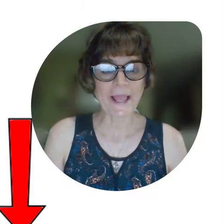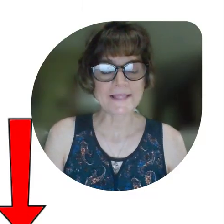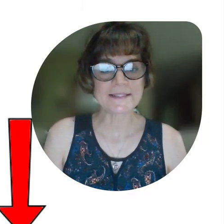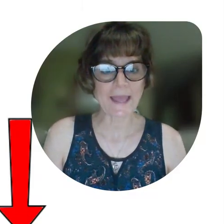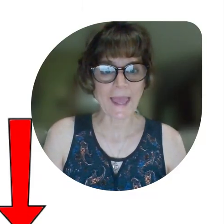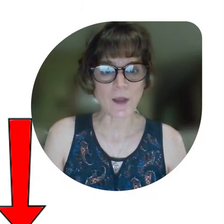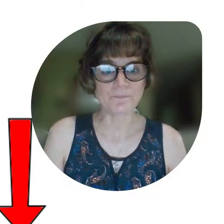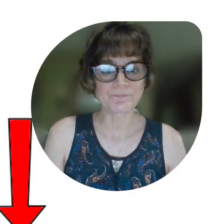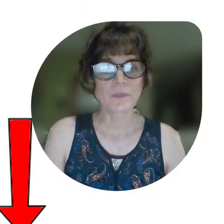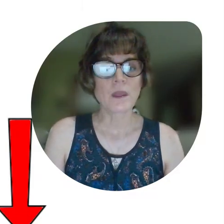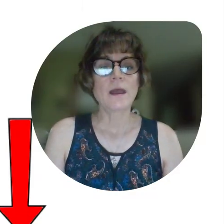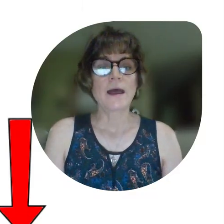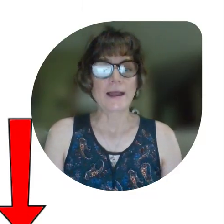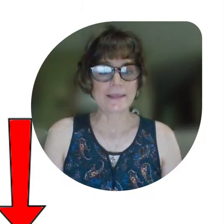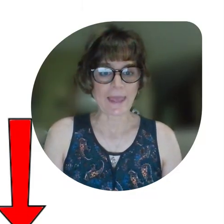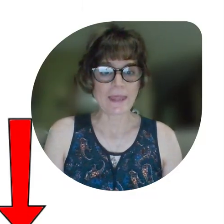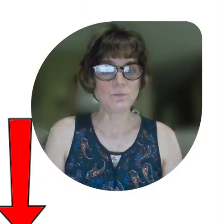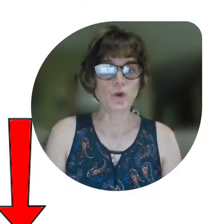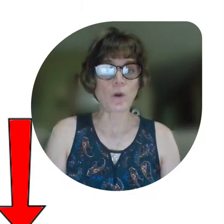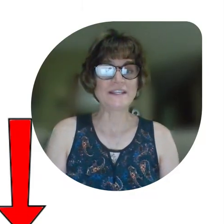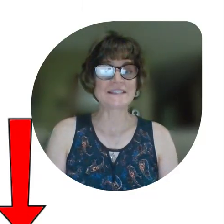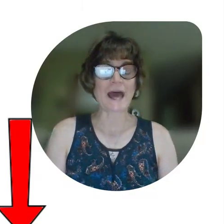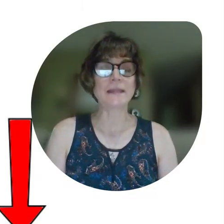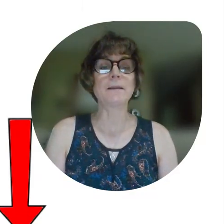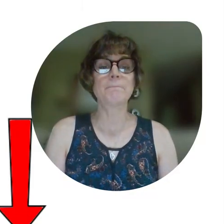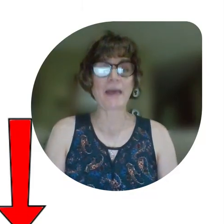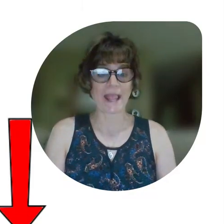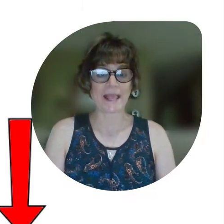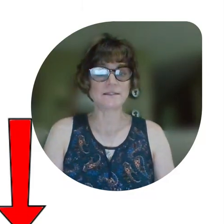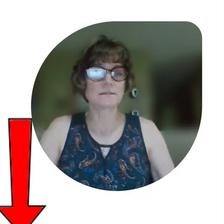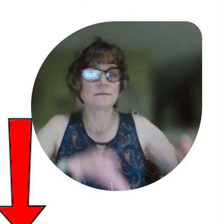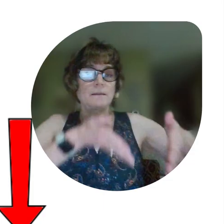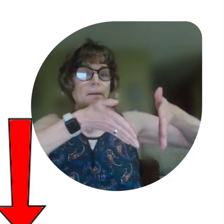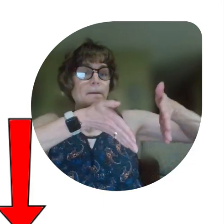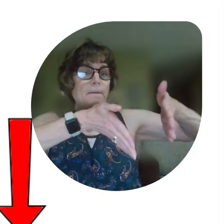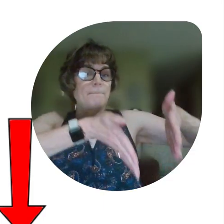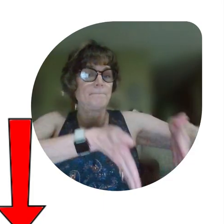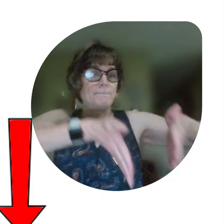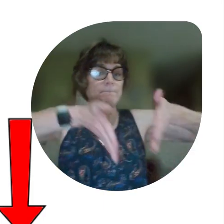Pull pant down. Again, we're going to sign pant,